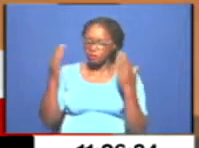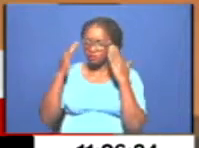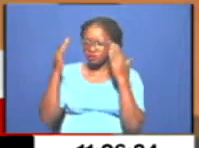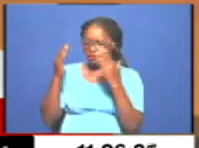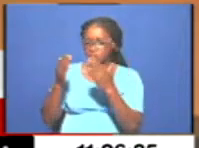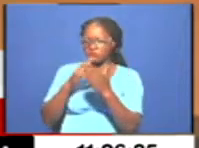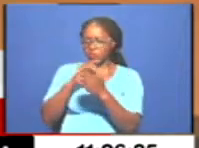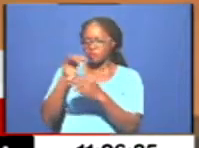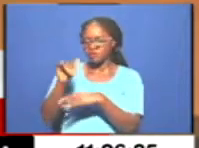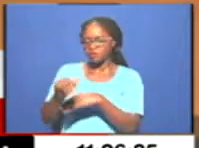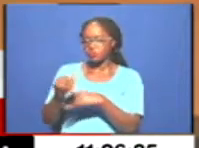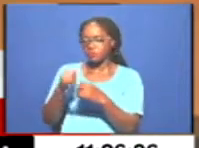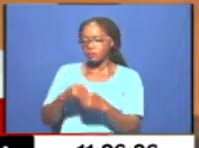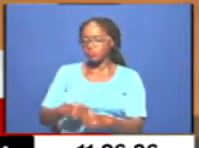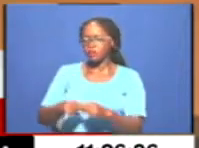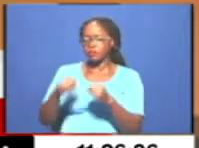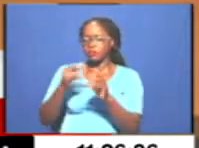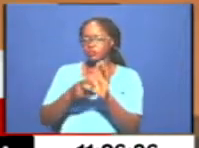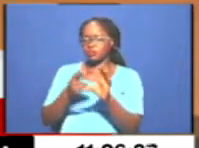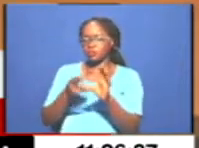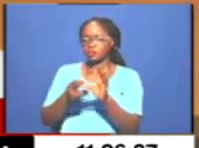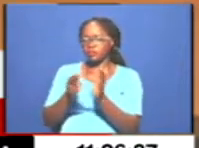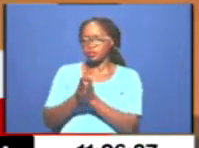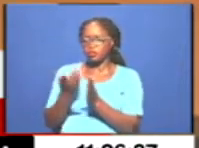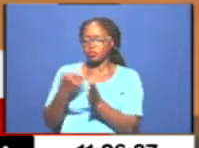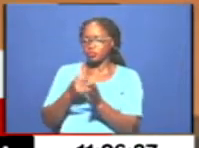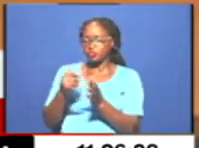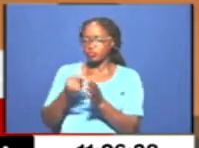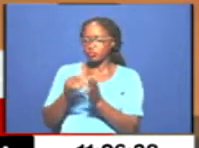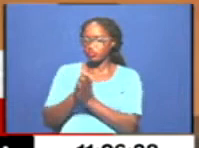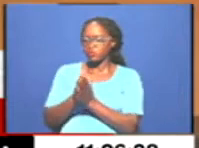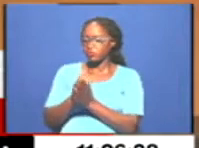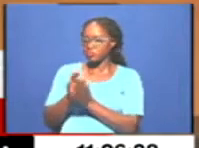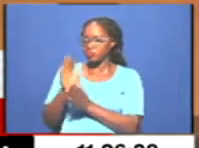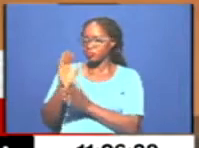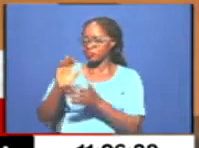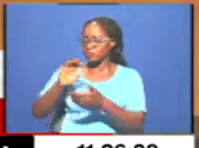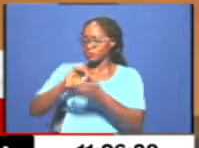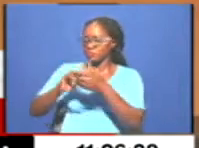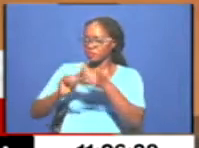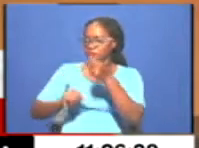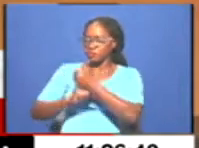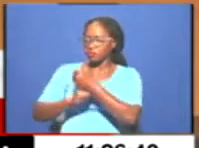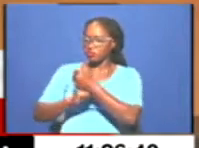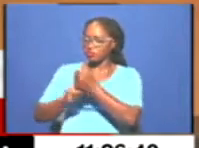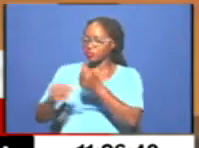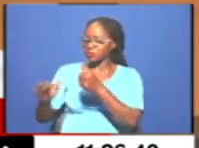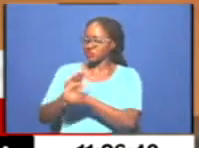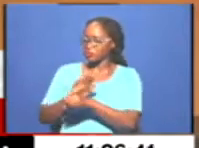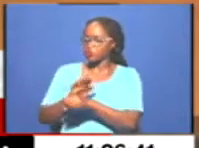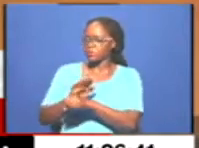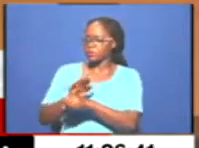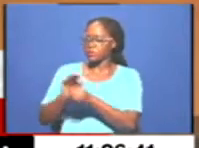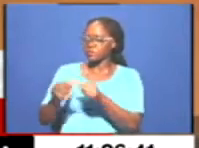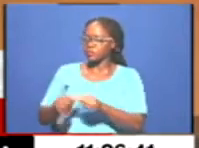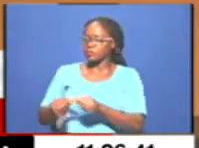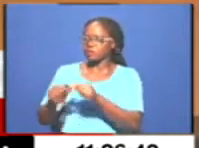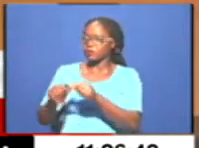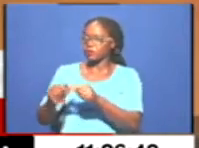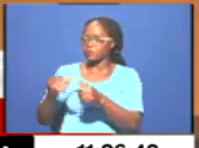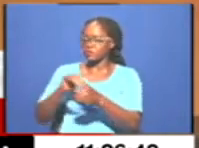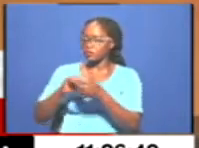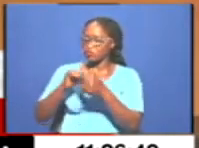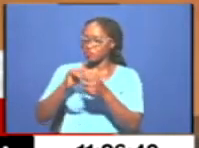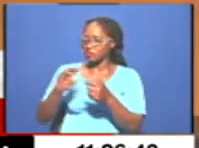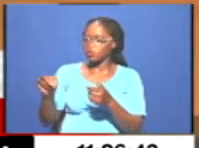can be able to participate. Our federations, we saw a lot of support with our federations. We will continue engaging them